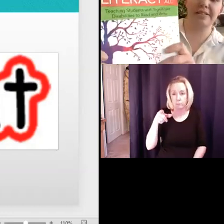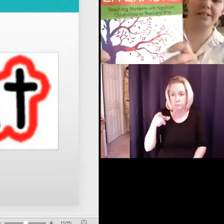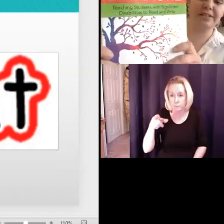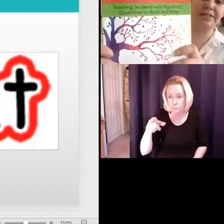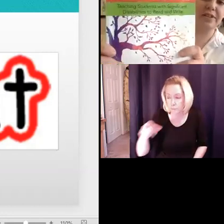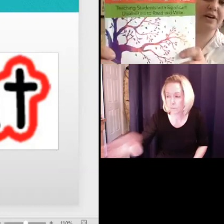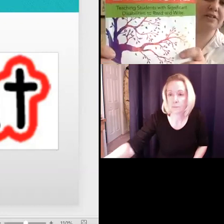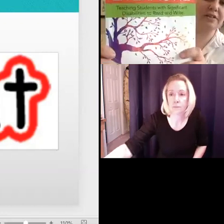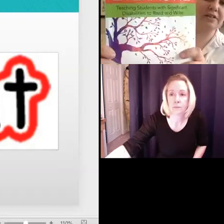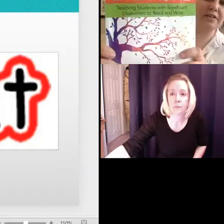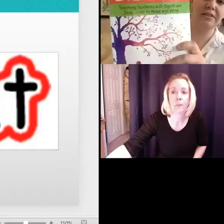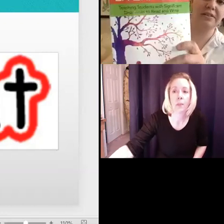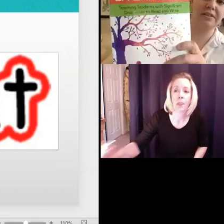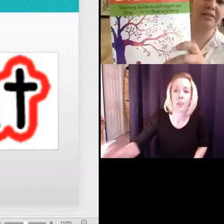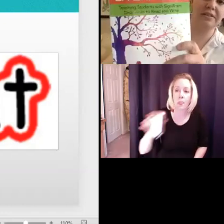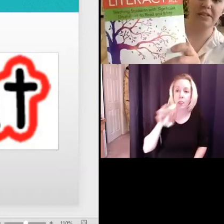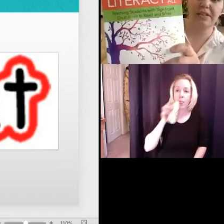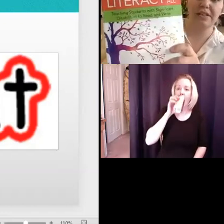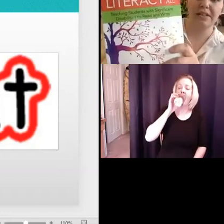Comprehensive Literacy for All.